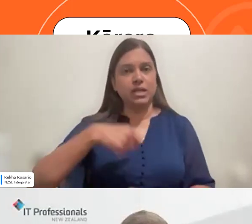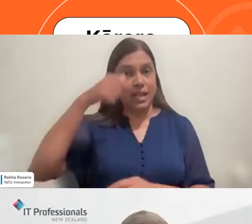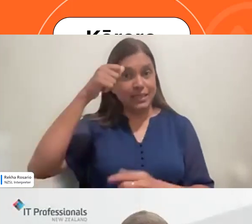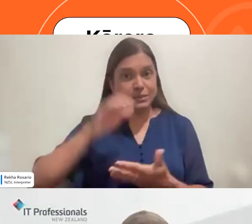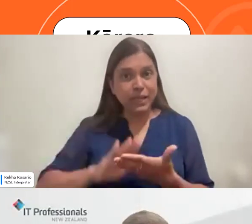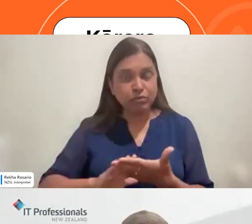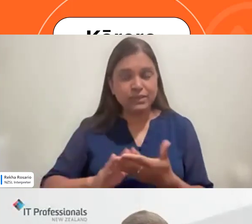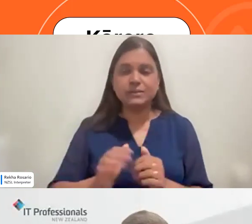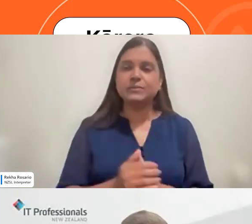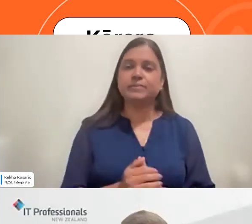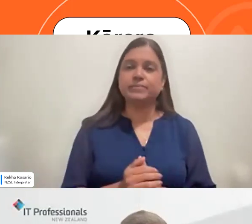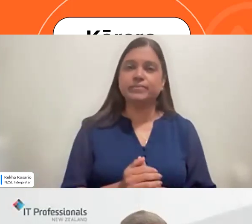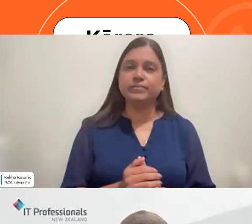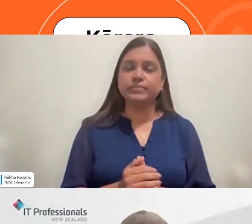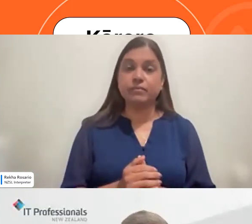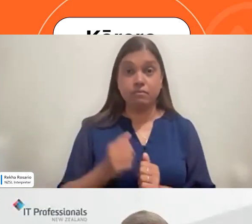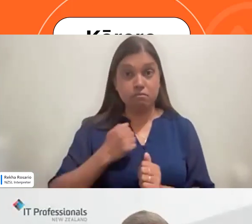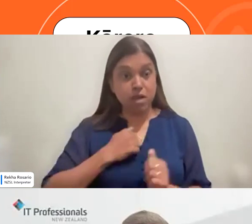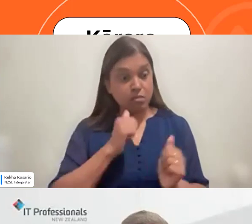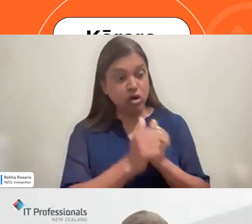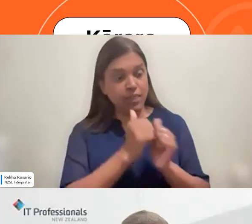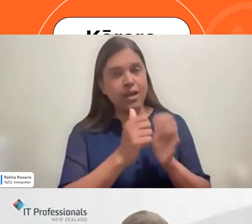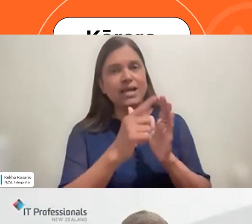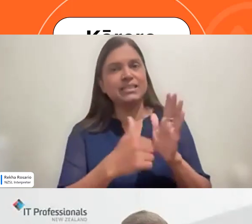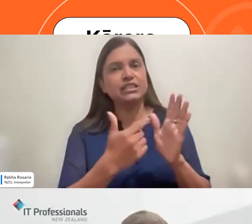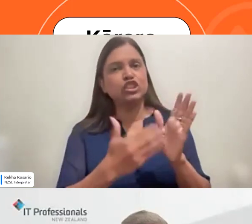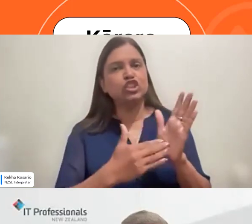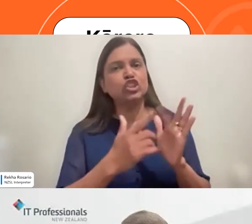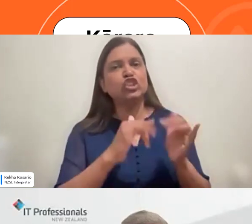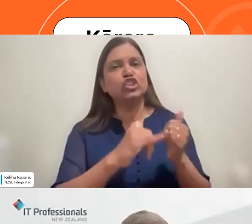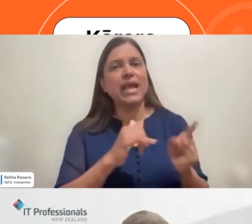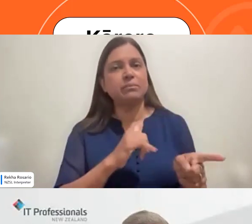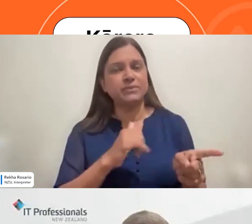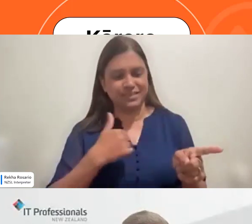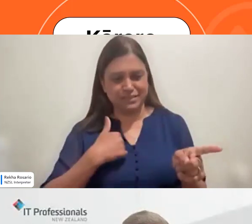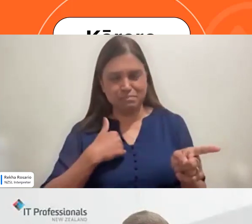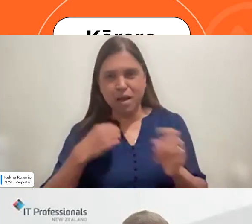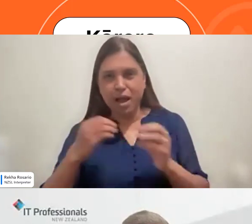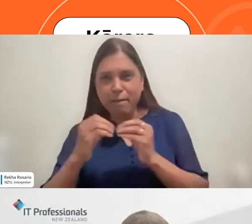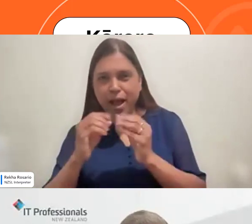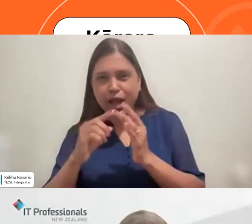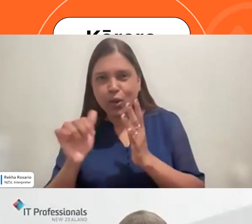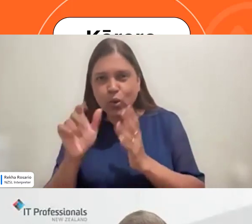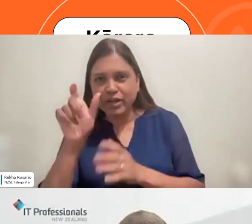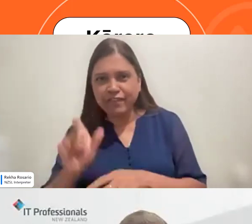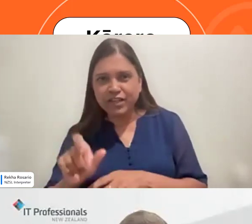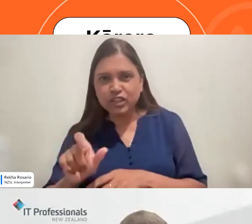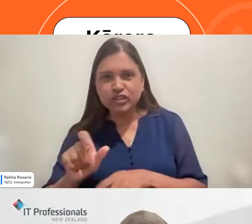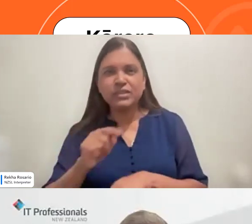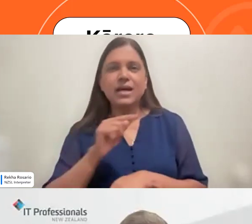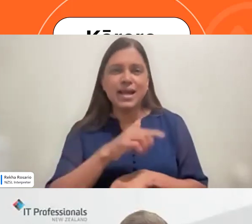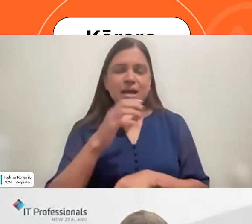in terms of my brother James. I mentioned in my bio, he was born with